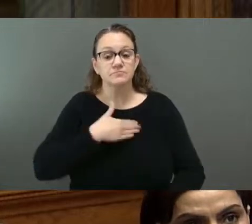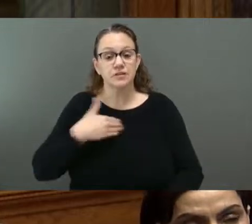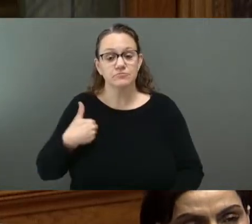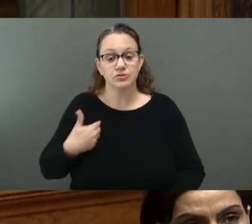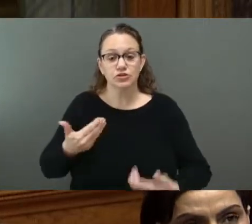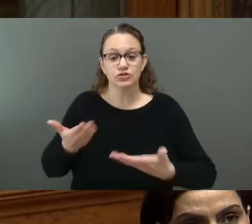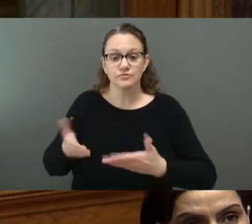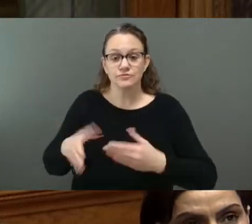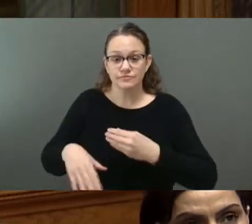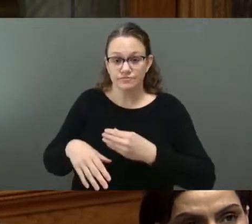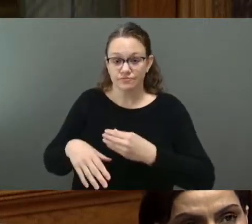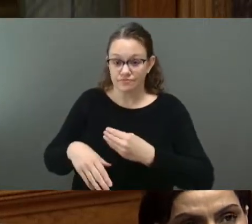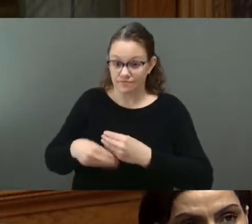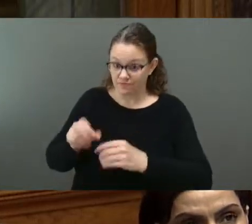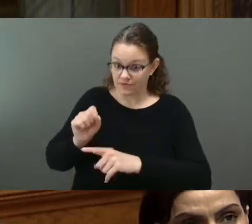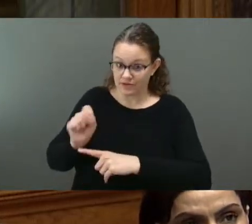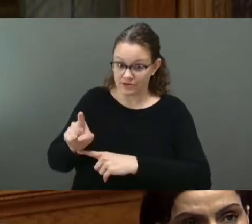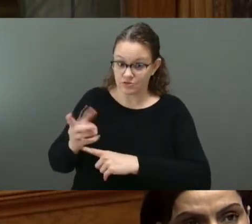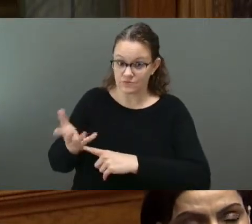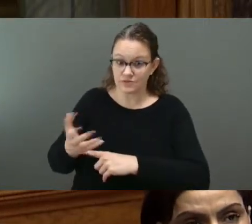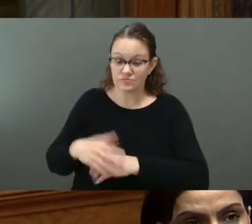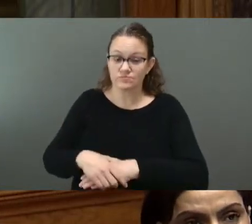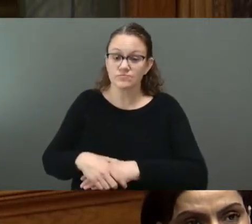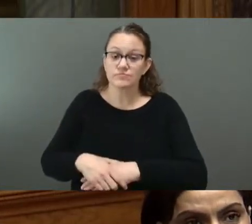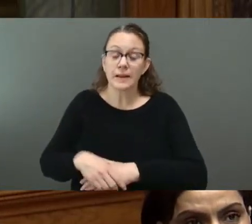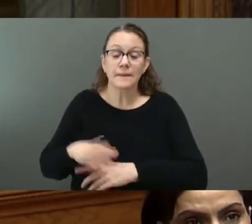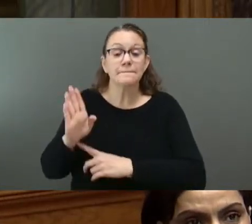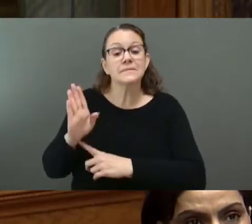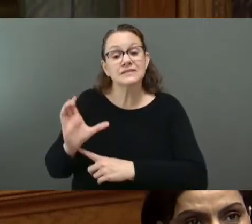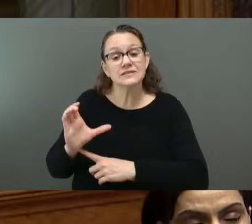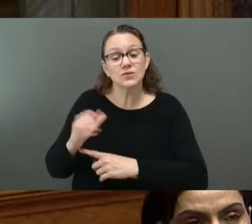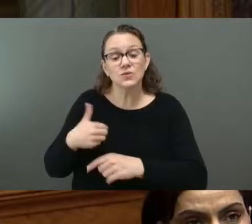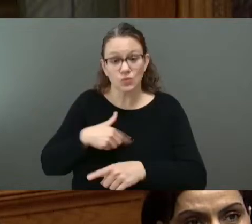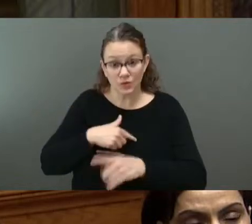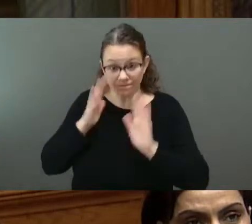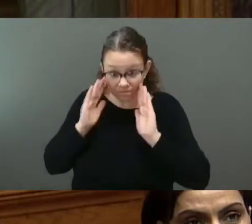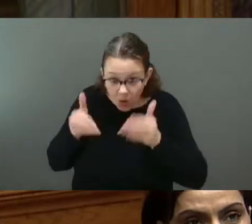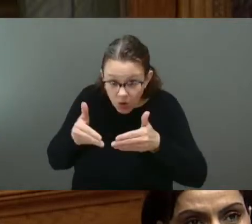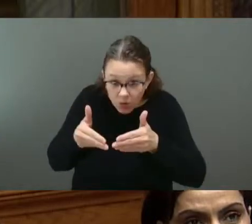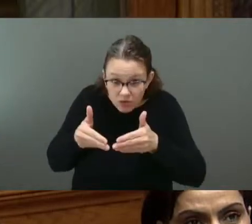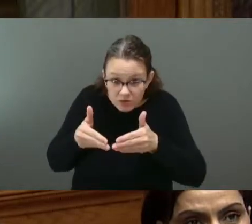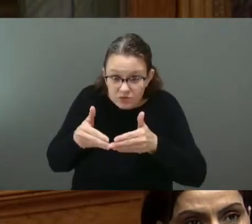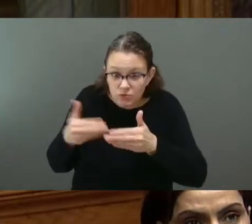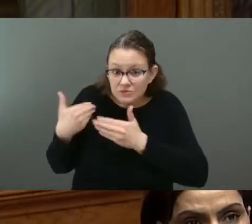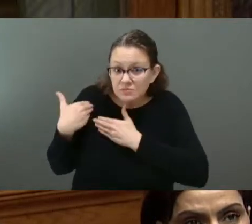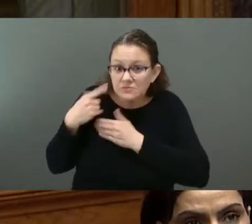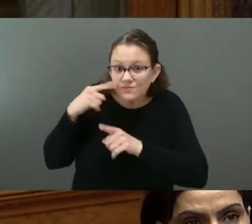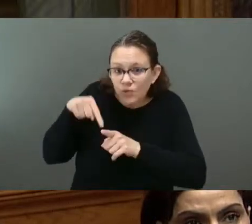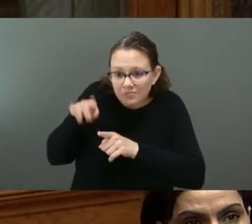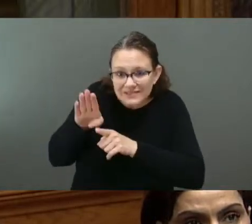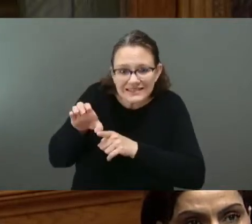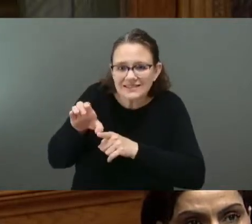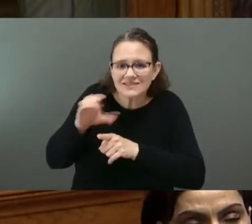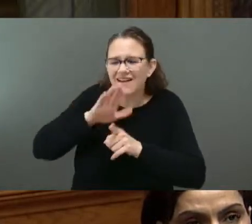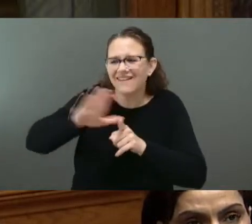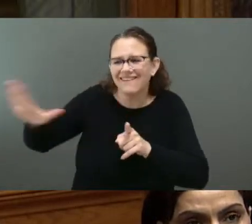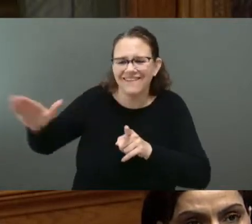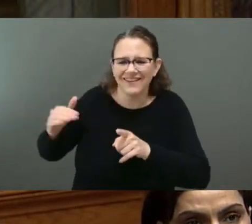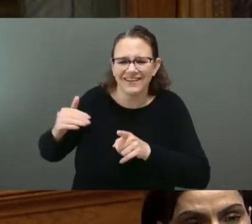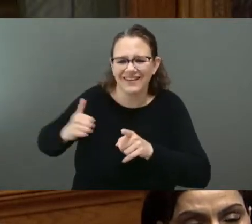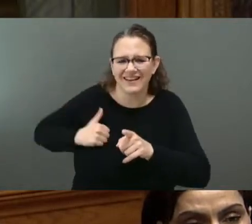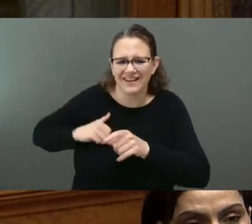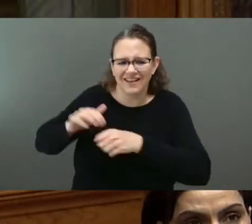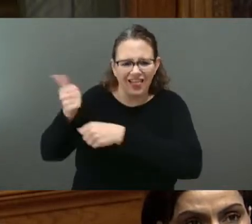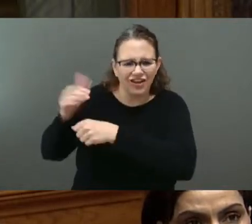that we're responsible for, and the students, our kids in the public education system, are the people that we should be looking out for.